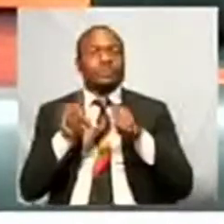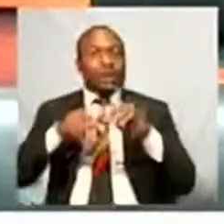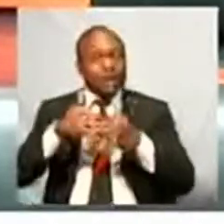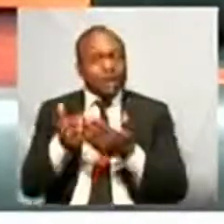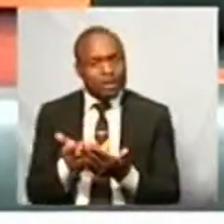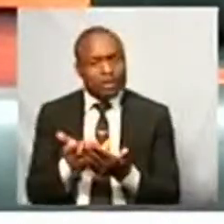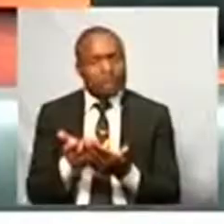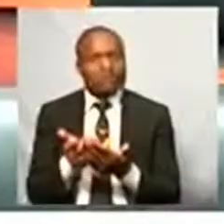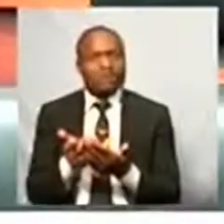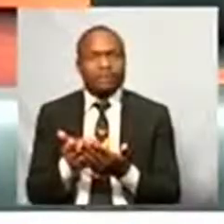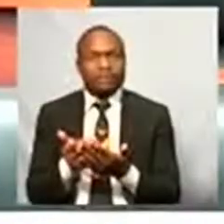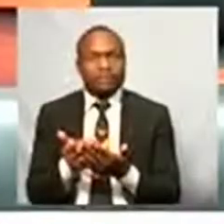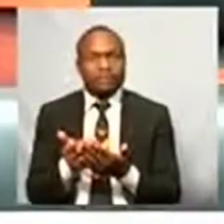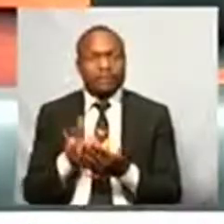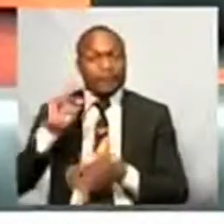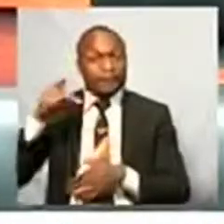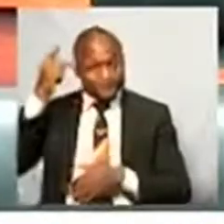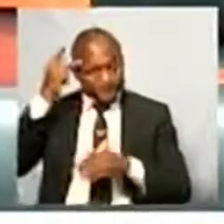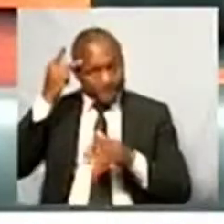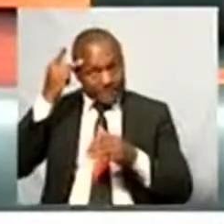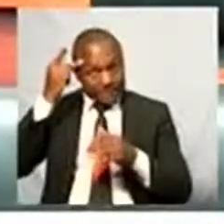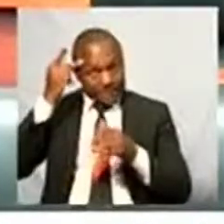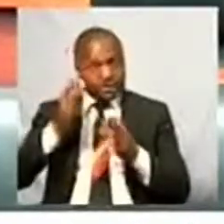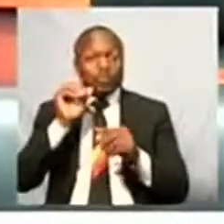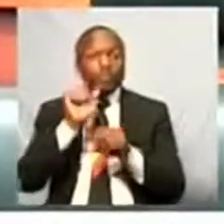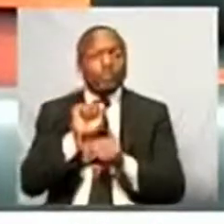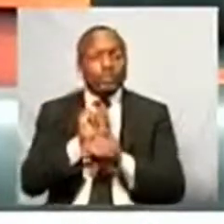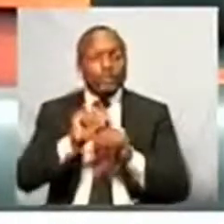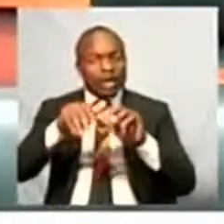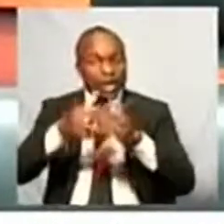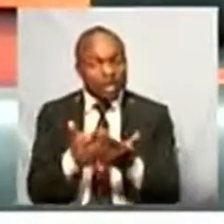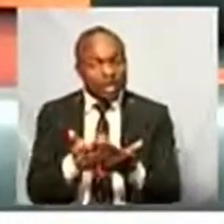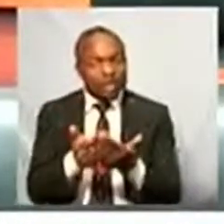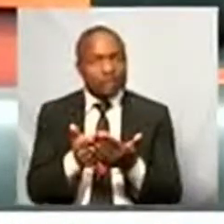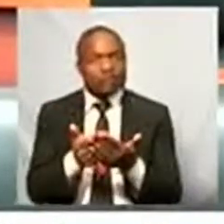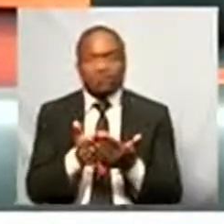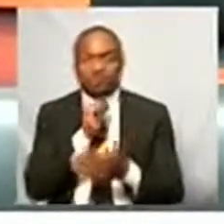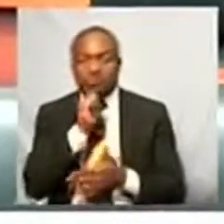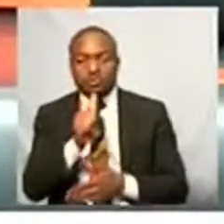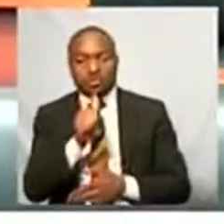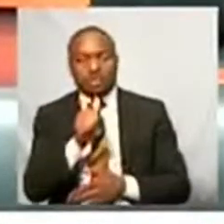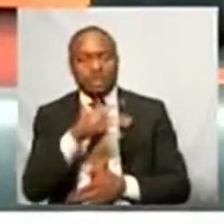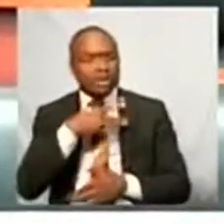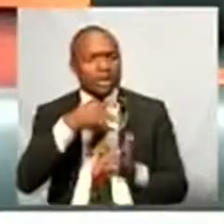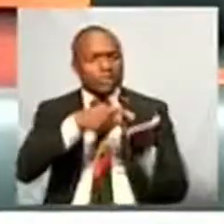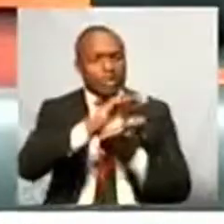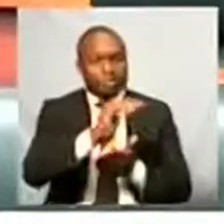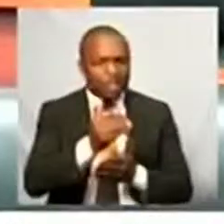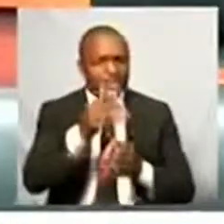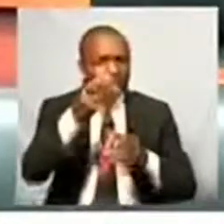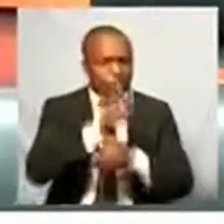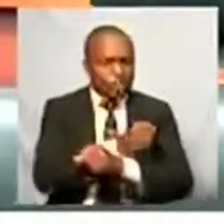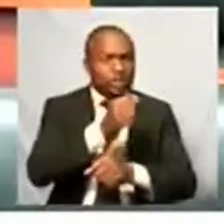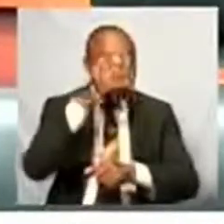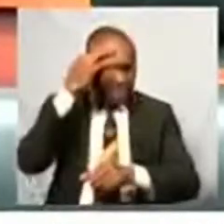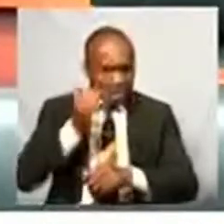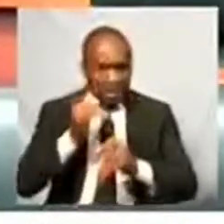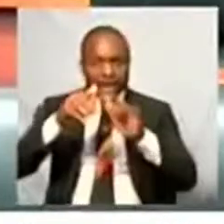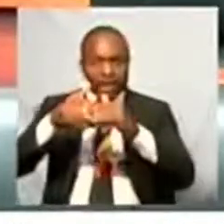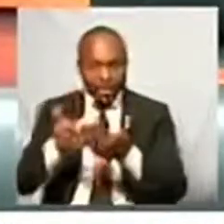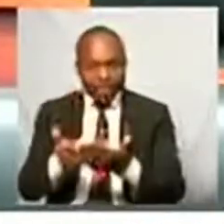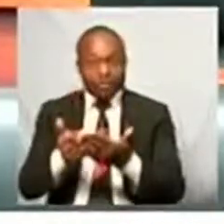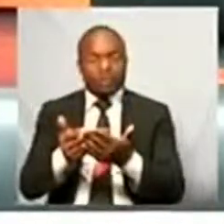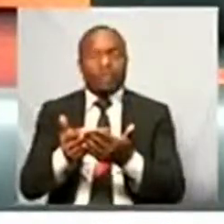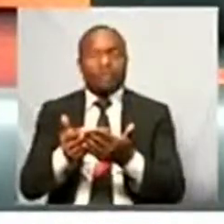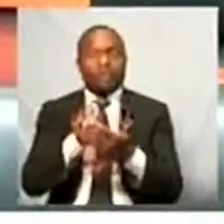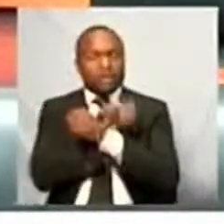we politicians operate, how we do not like paying back what we get, how we always